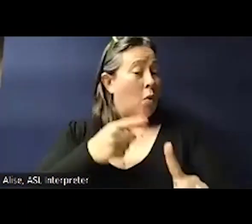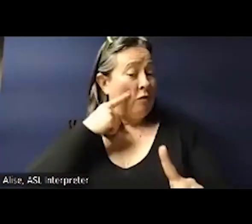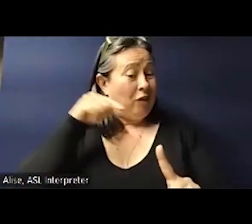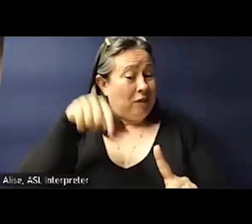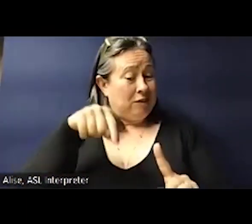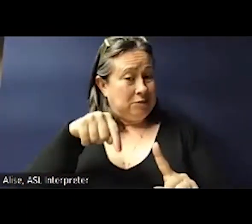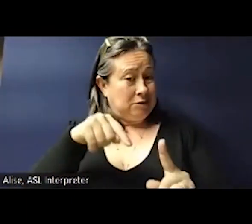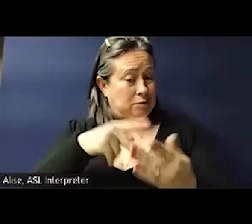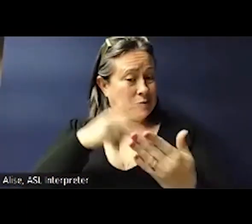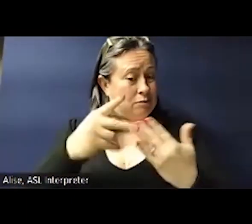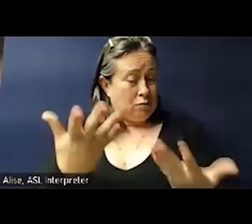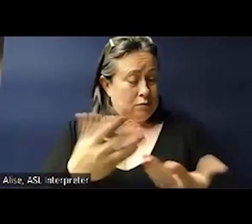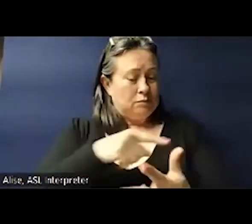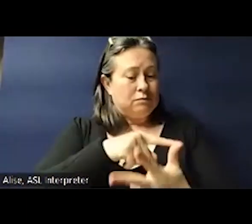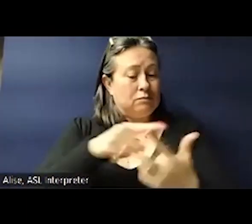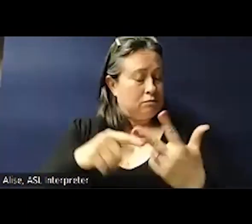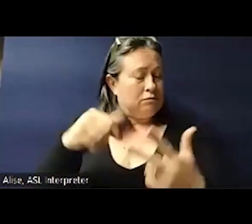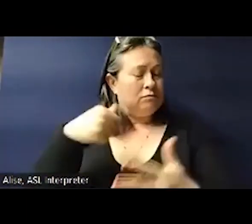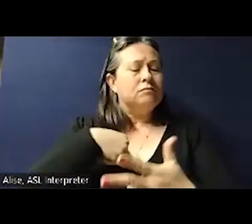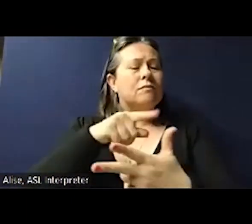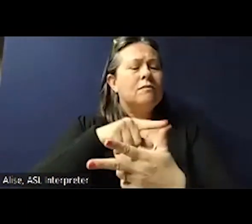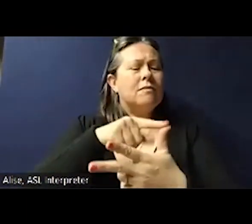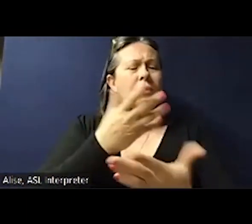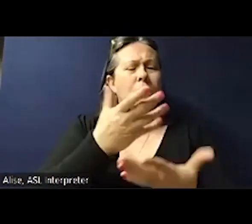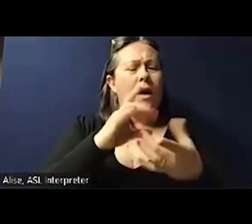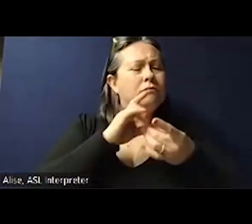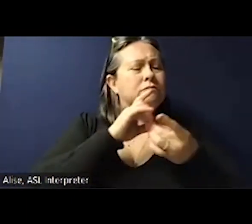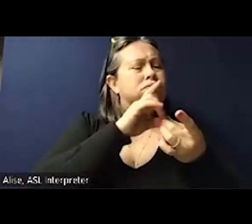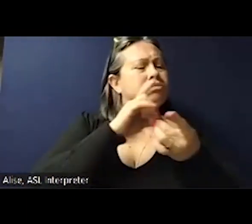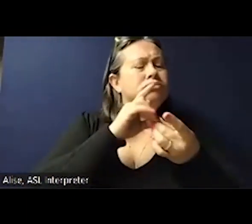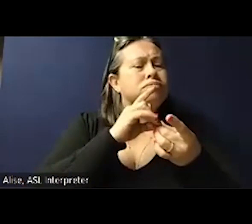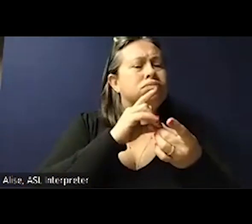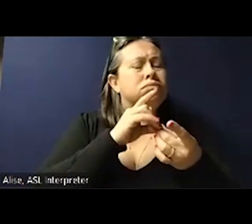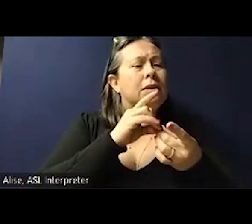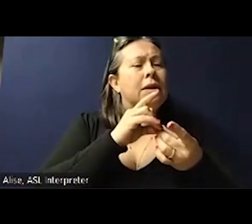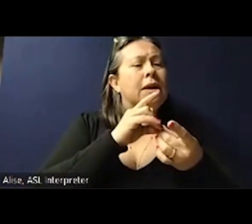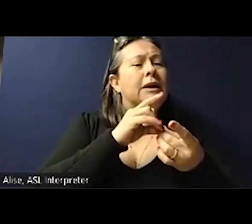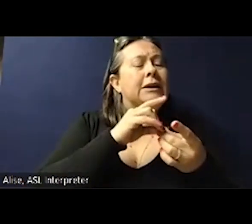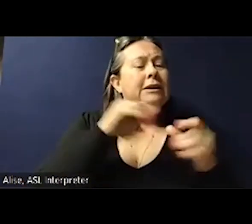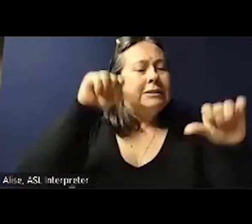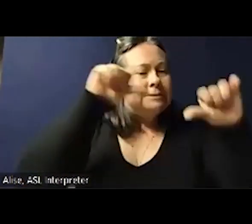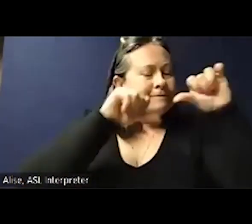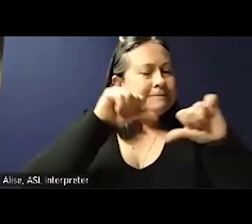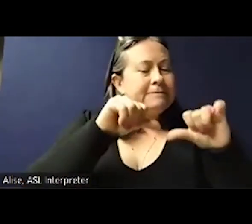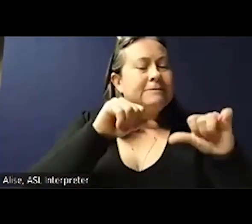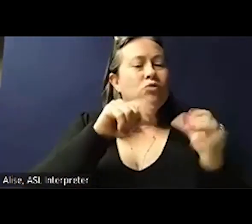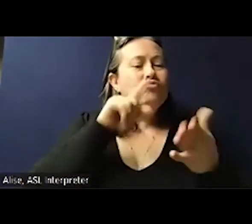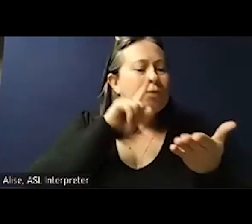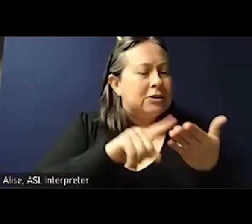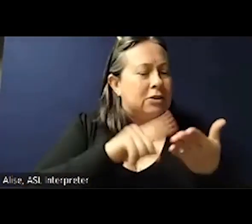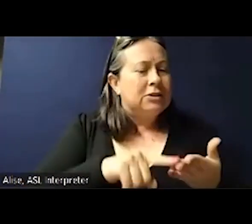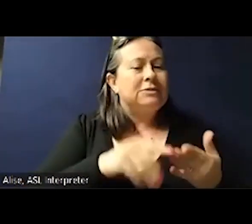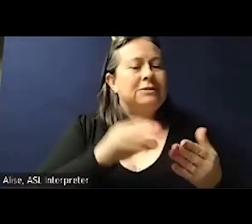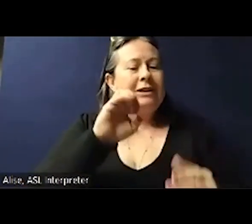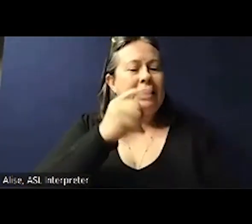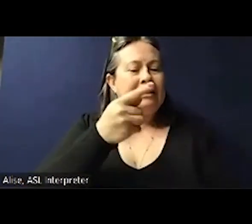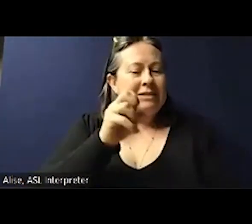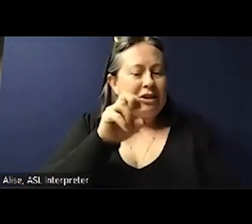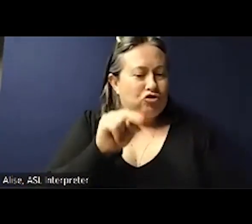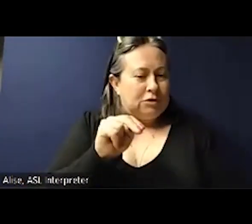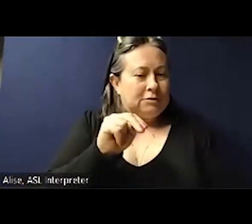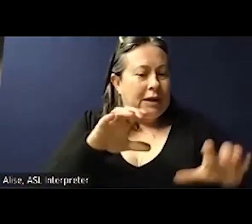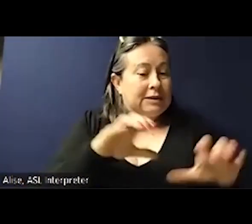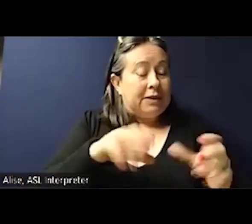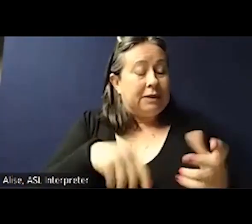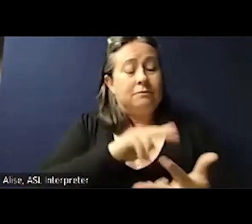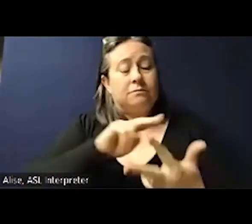three. One, we want to coordinate precision and nutrition research, education, and extension activities. Two, we want to